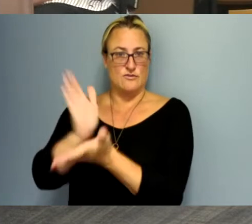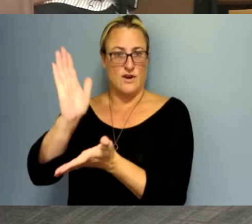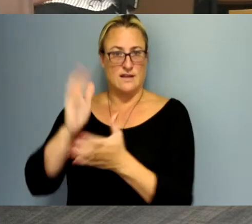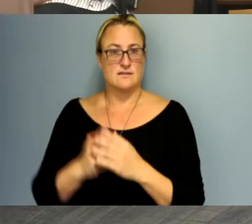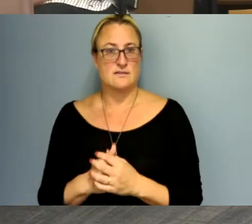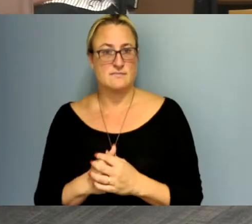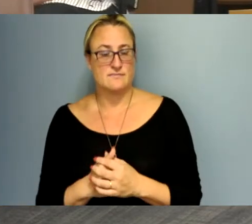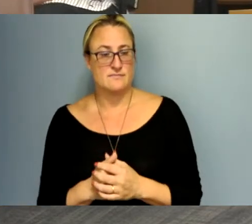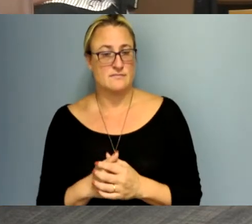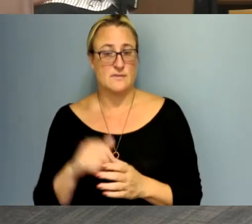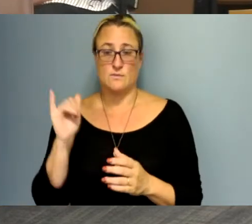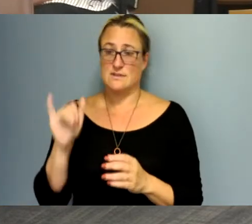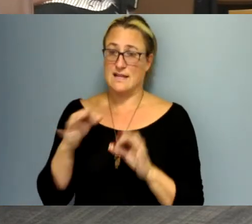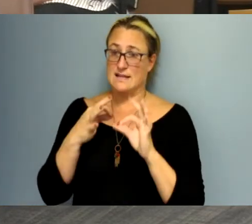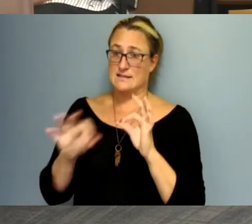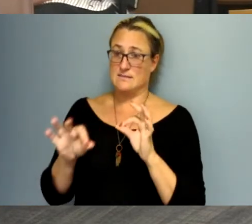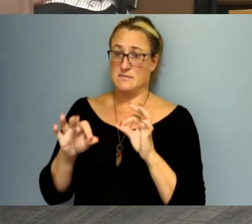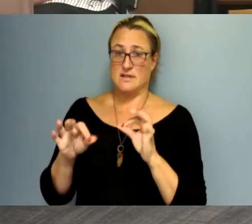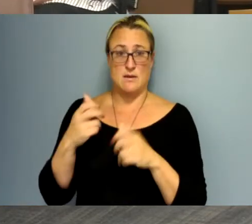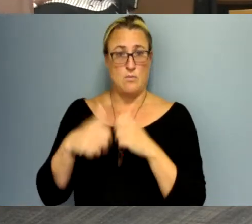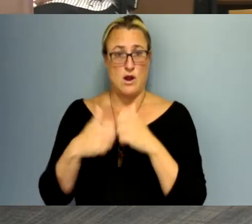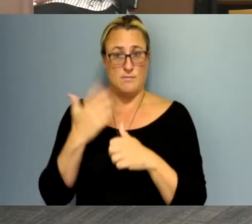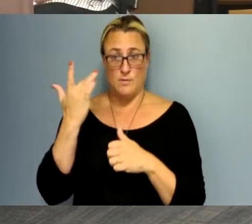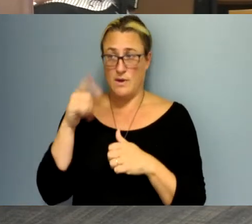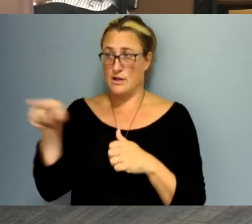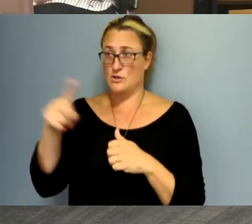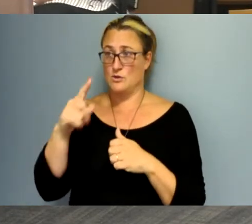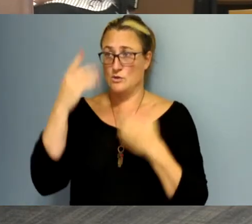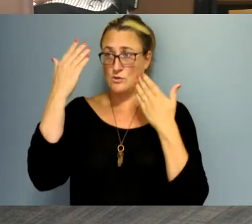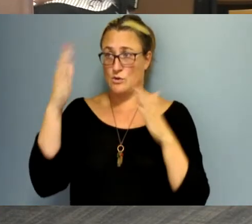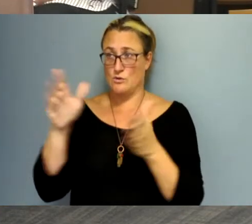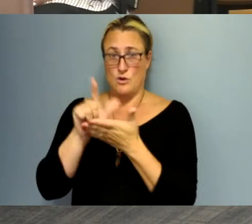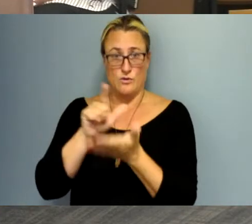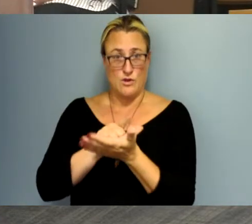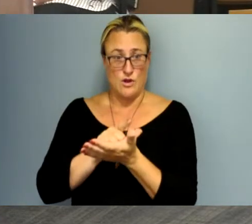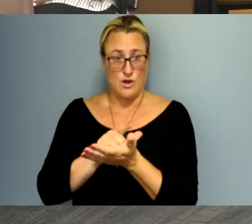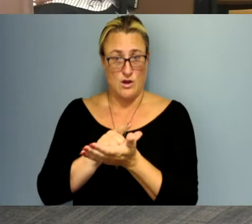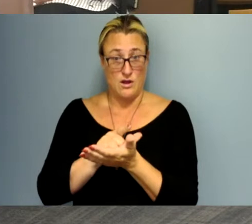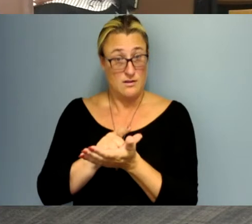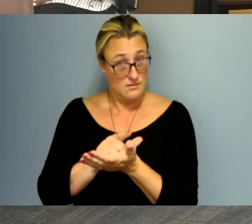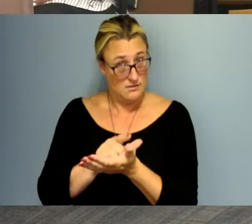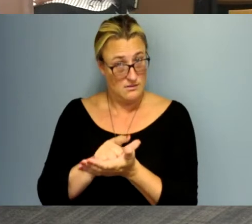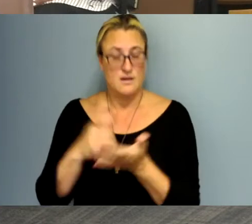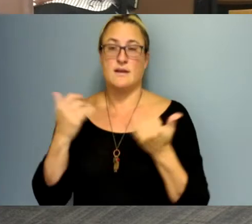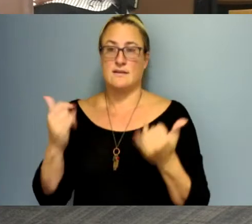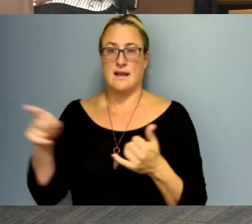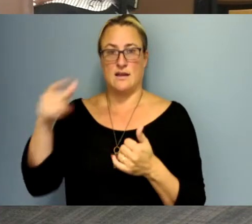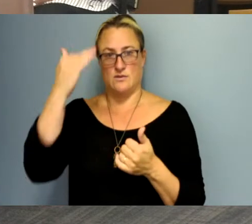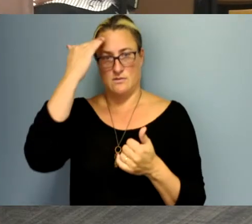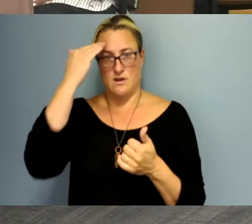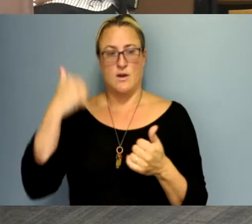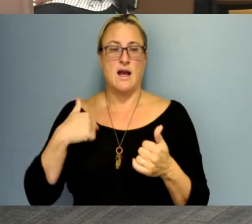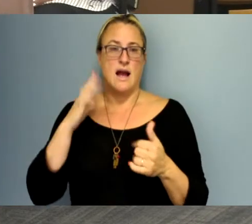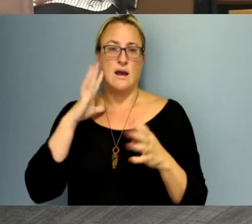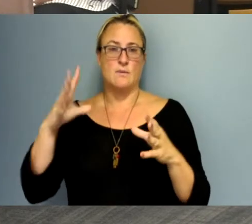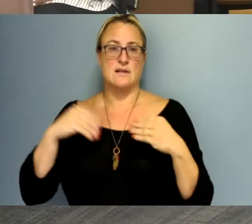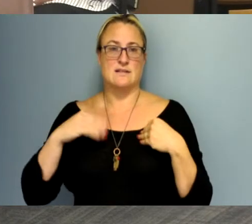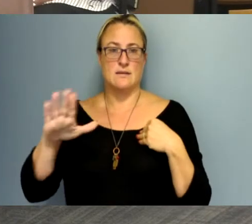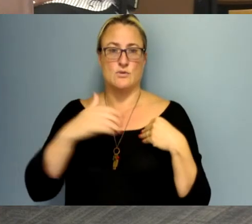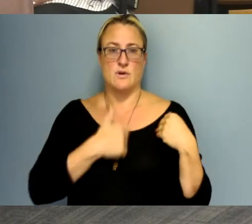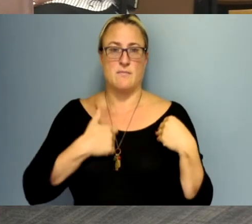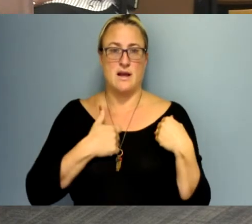this simply an issue of you not knowing the law? If so, you have now been informed, and I will accept your apology for these